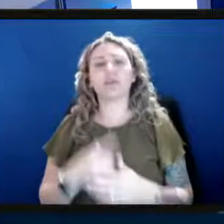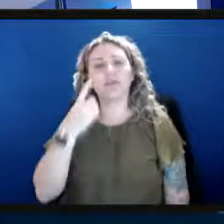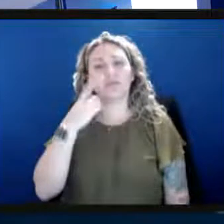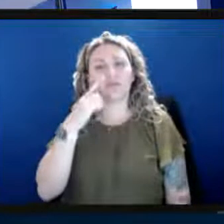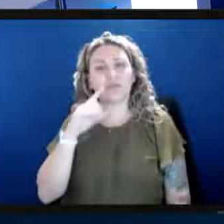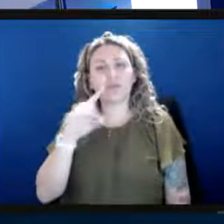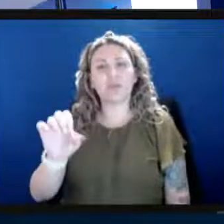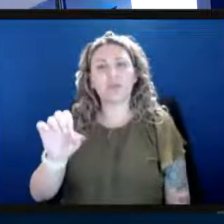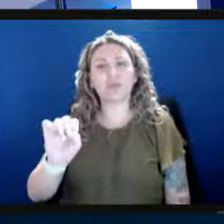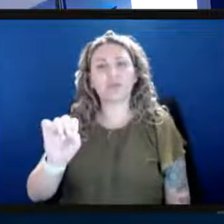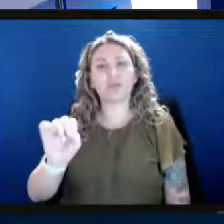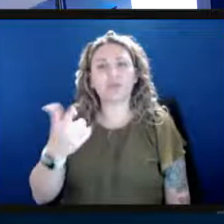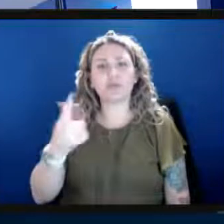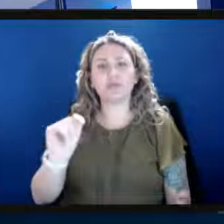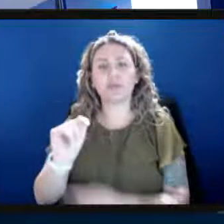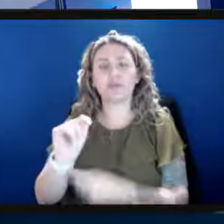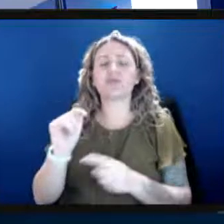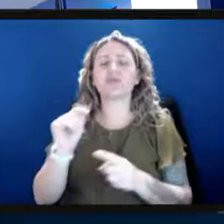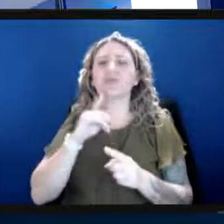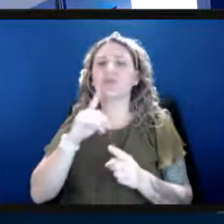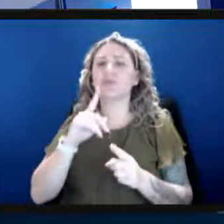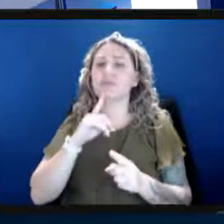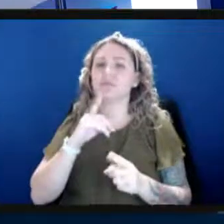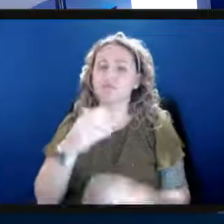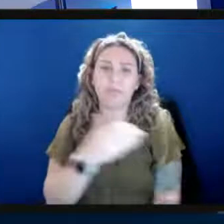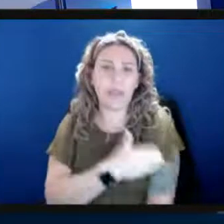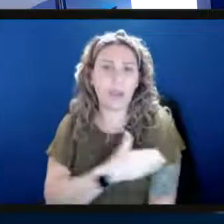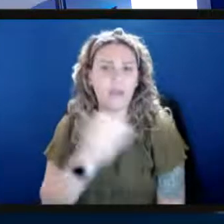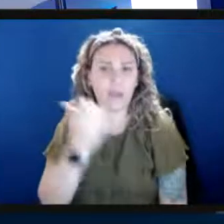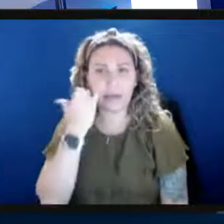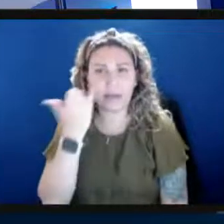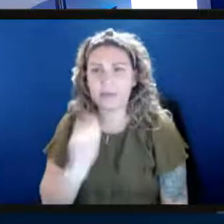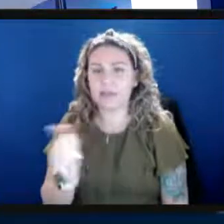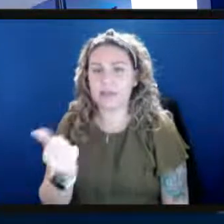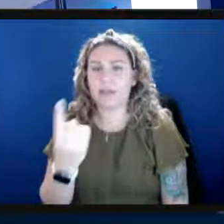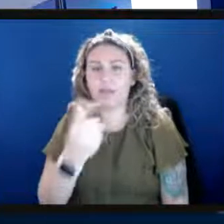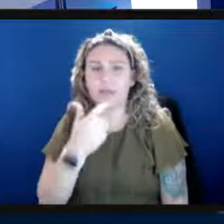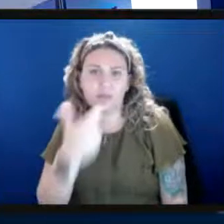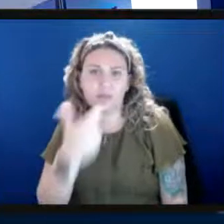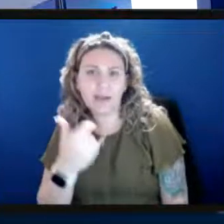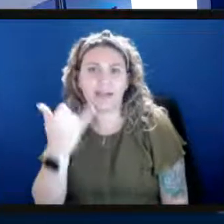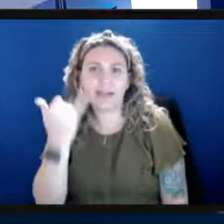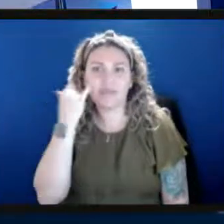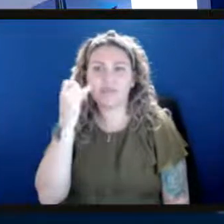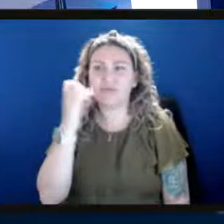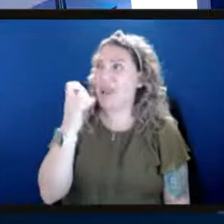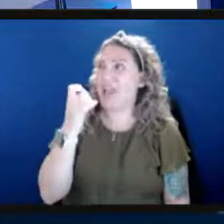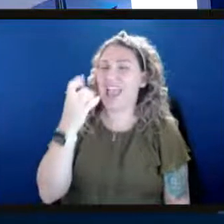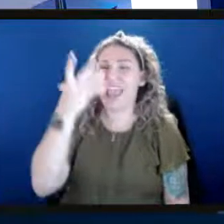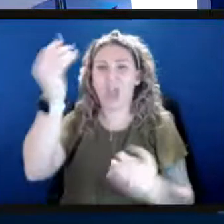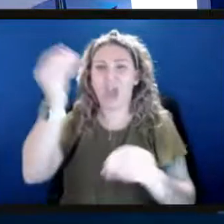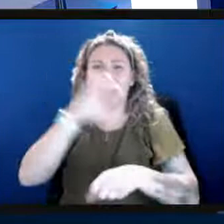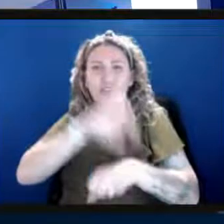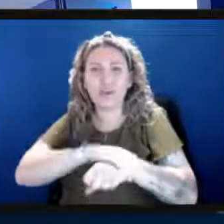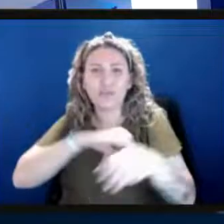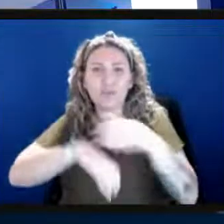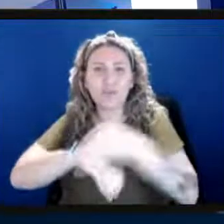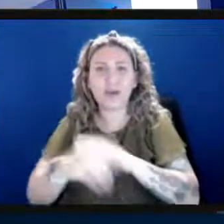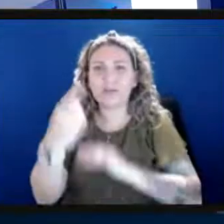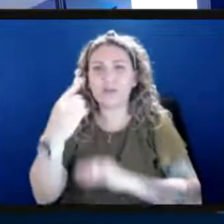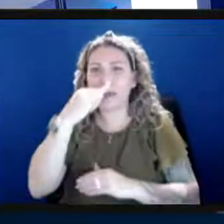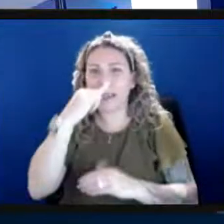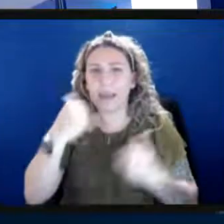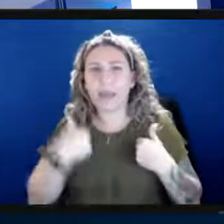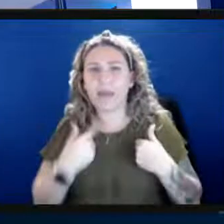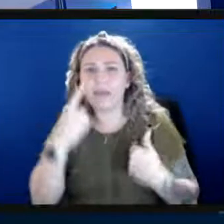really powerful. And if anyone's just tuning in, when you talked about how you're not out there to arrest one kid for having one pill, your goal is to